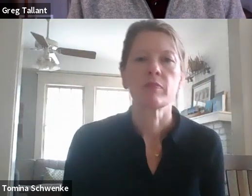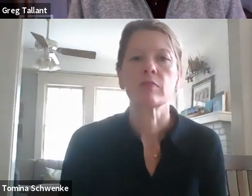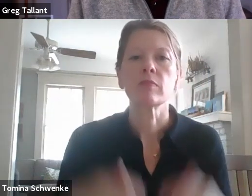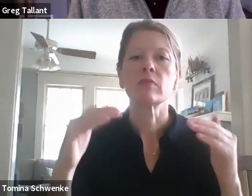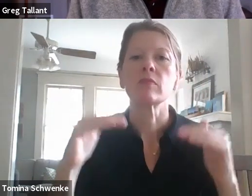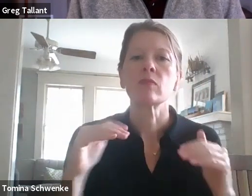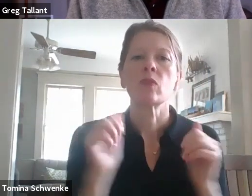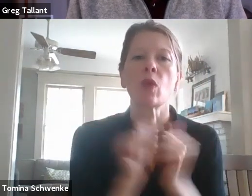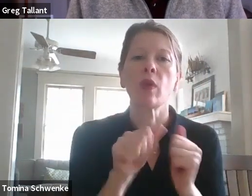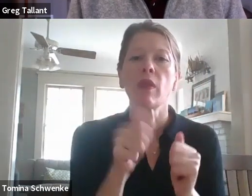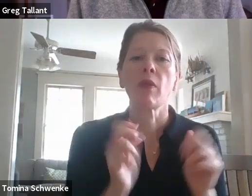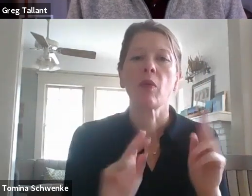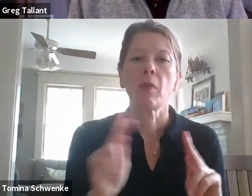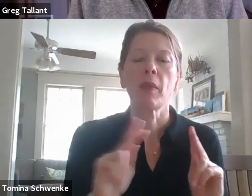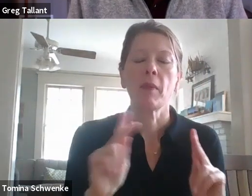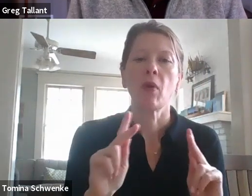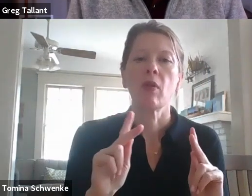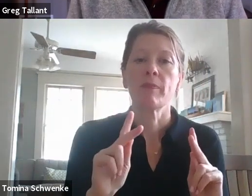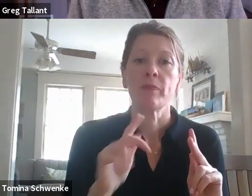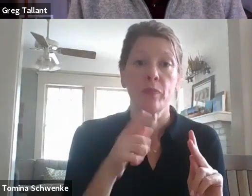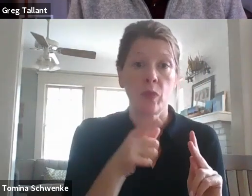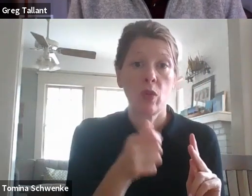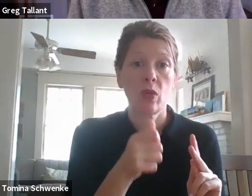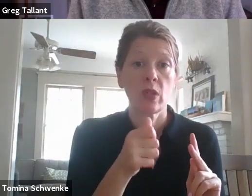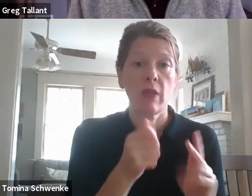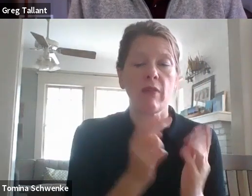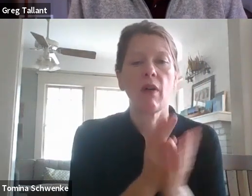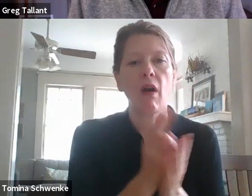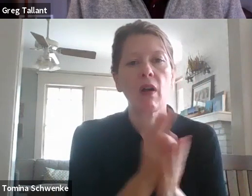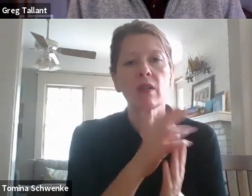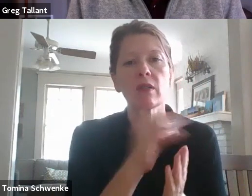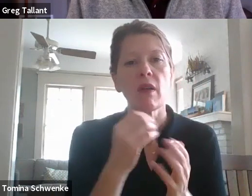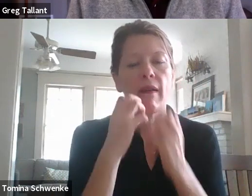In your dealings with others, were you honest and kind?